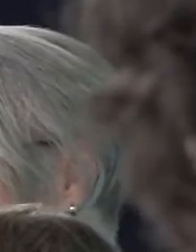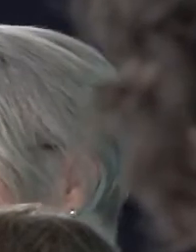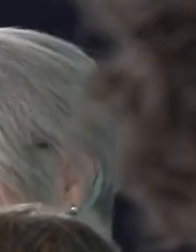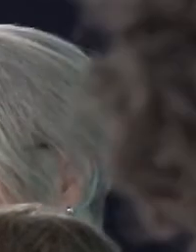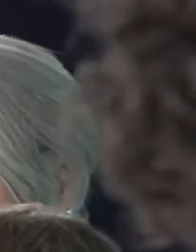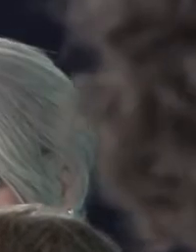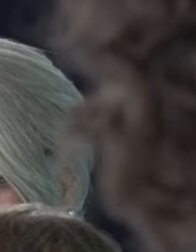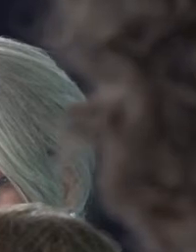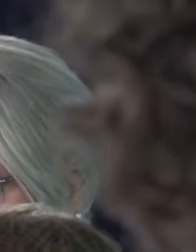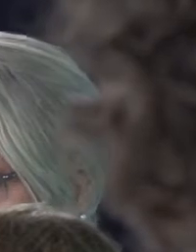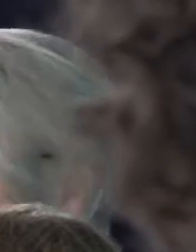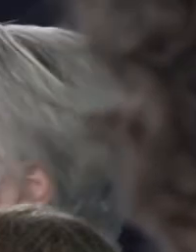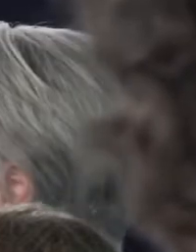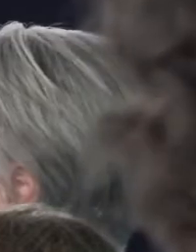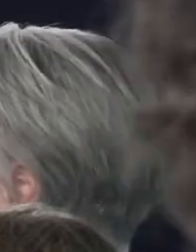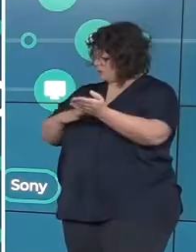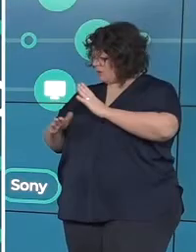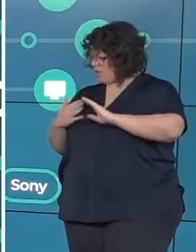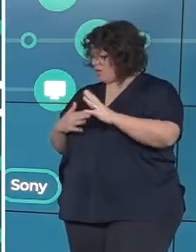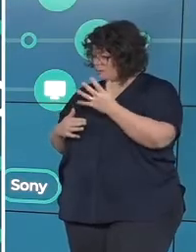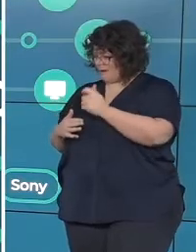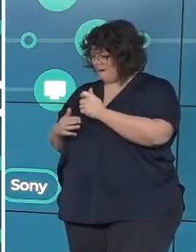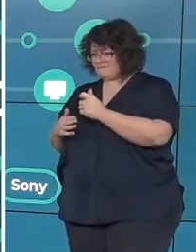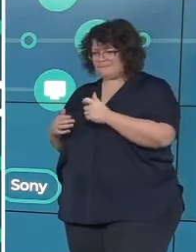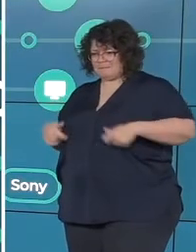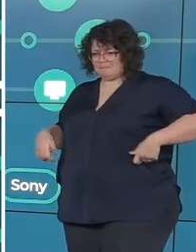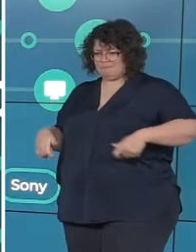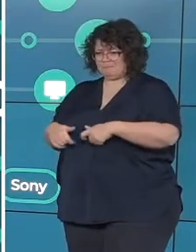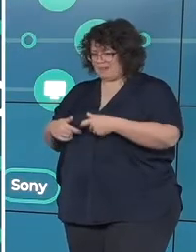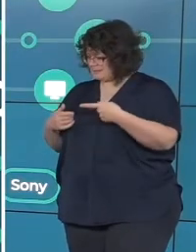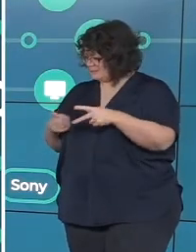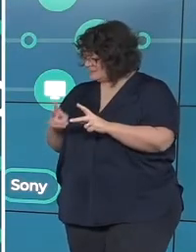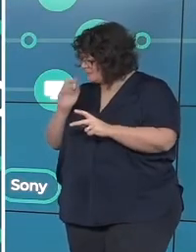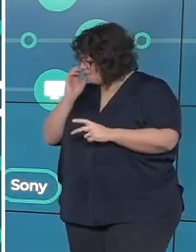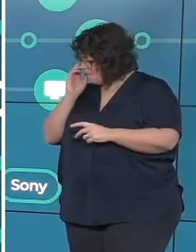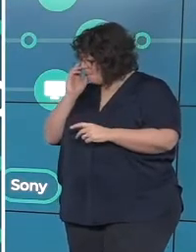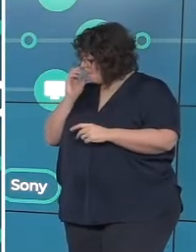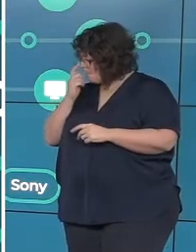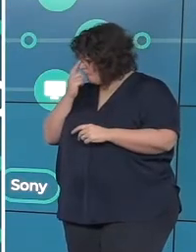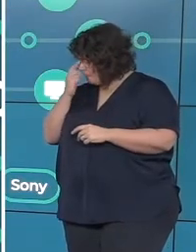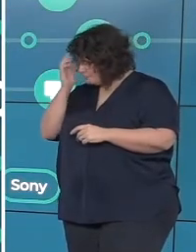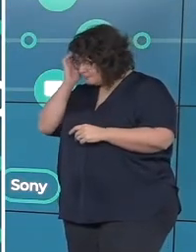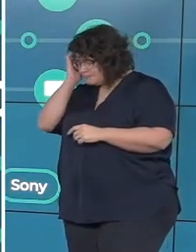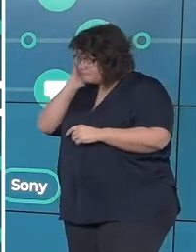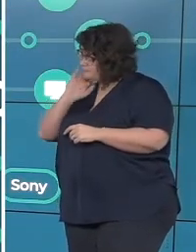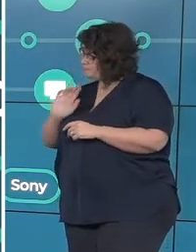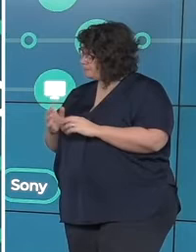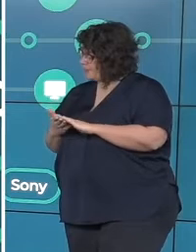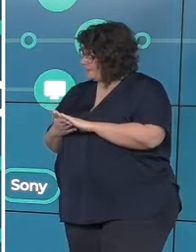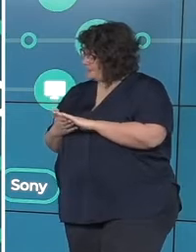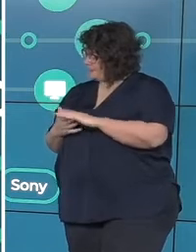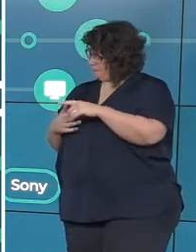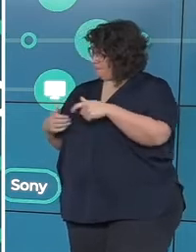engagement by having this belt system because there's a clear path of what you have to do to be an accessibility black belt. And people just want to say, I'm an accessibility black